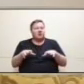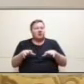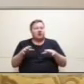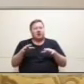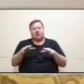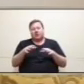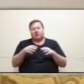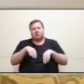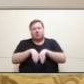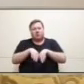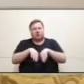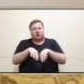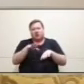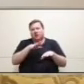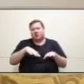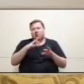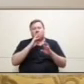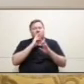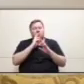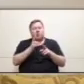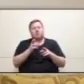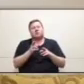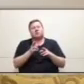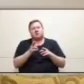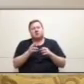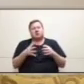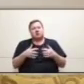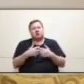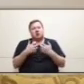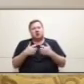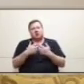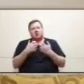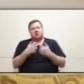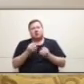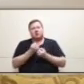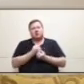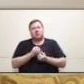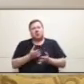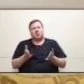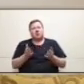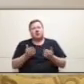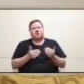report, there appears to have been significant challenges in terms of waste management.